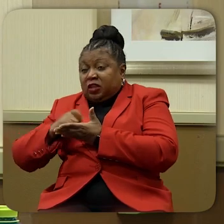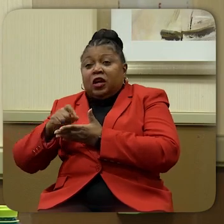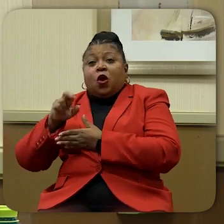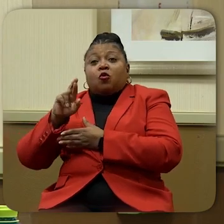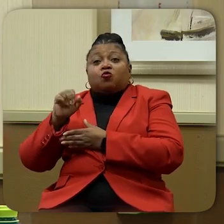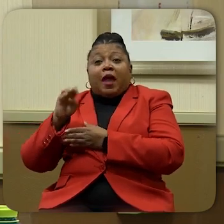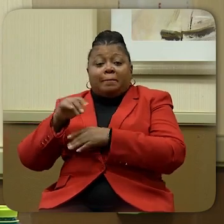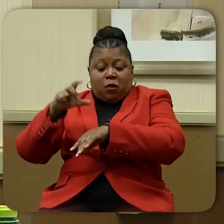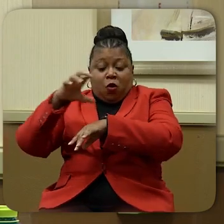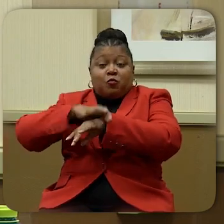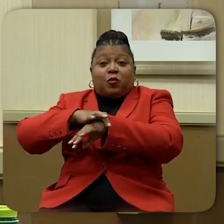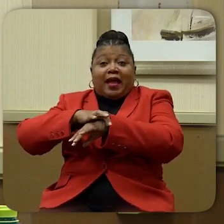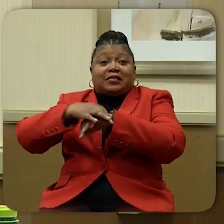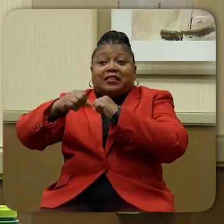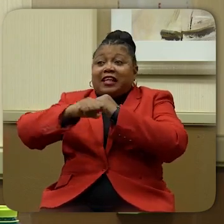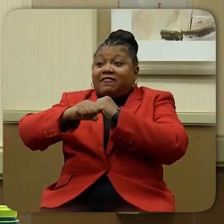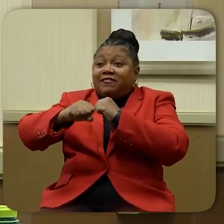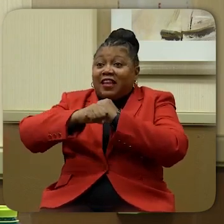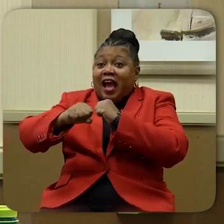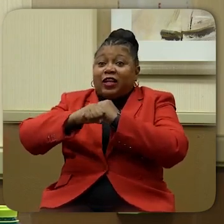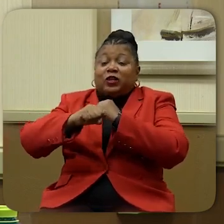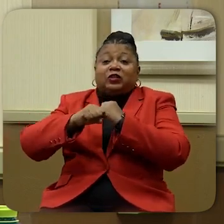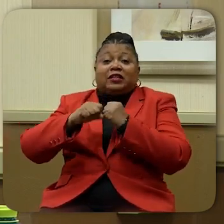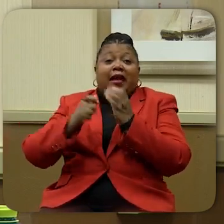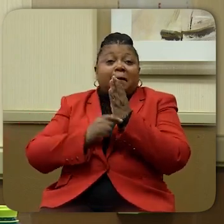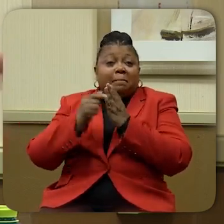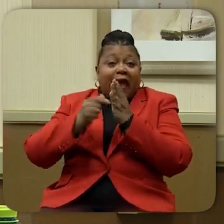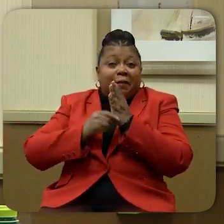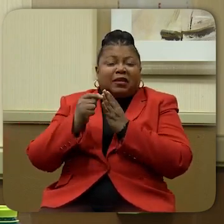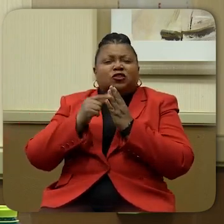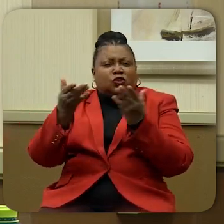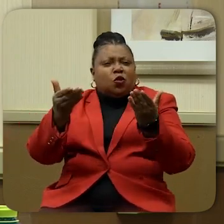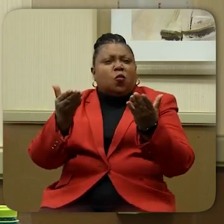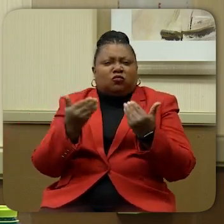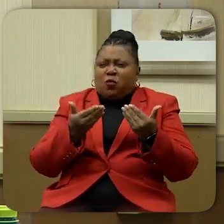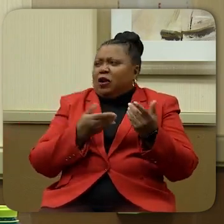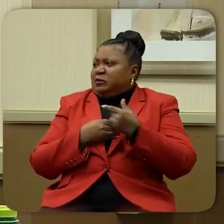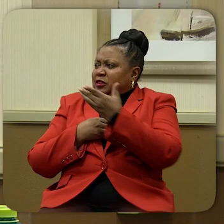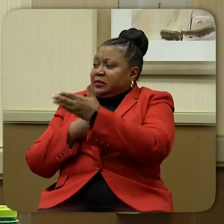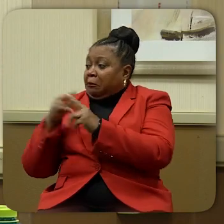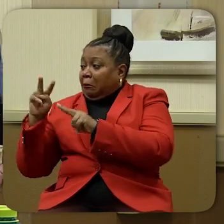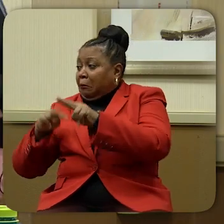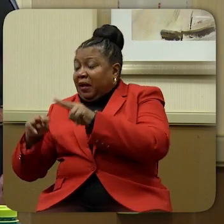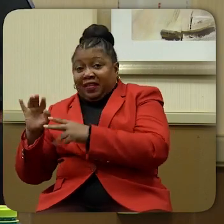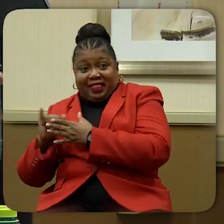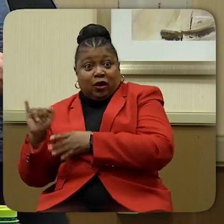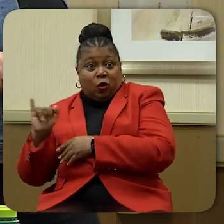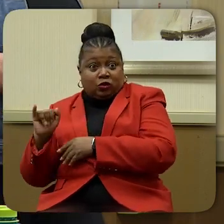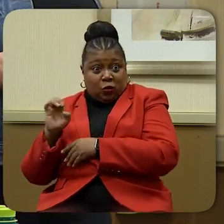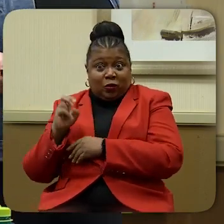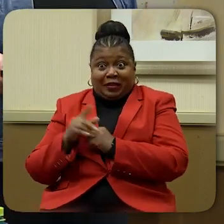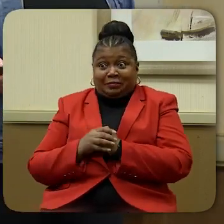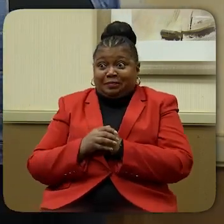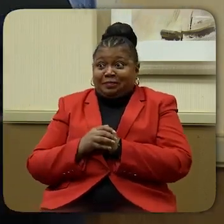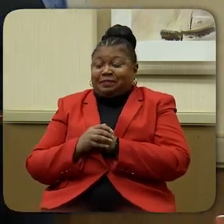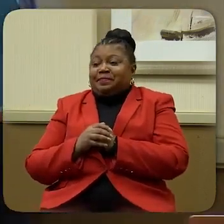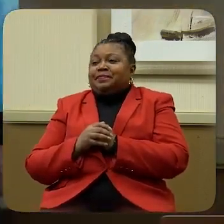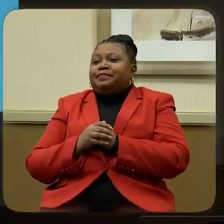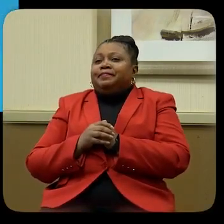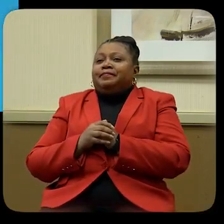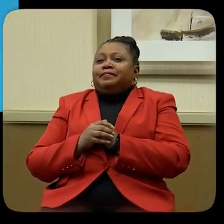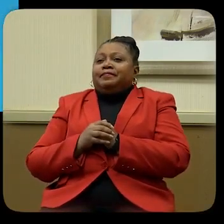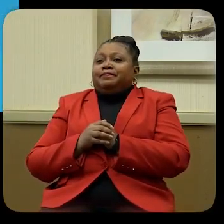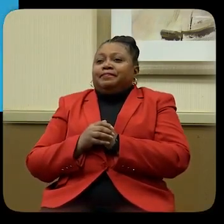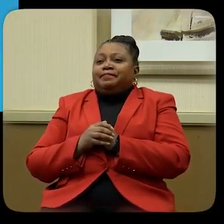rainbow bracelets and flyers or pamphlets. So you're welcome to take a peek at that as well.